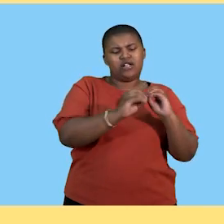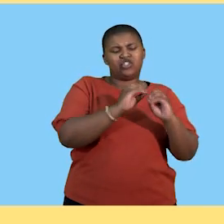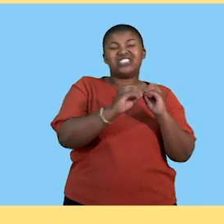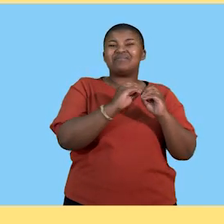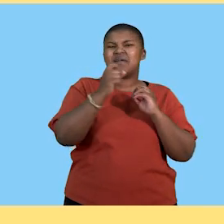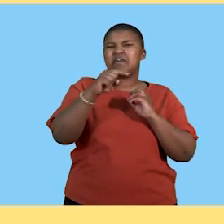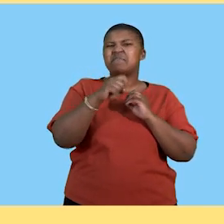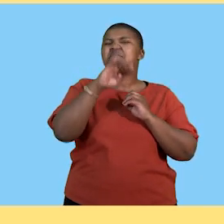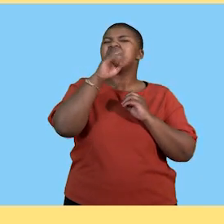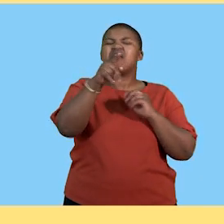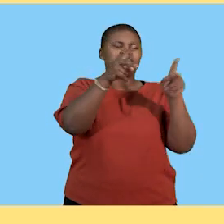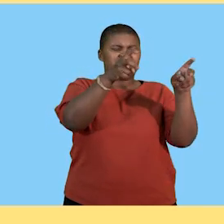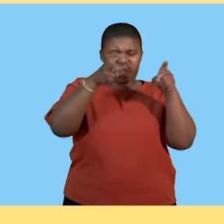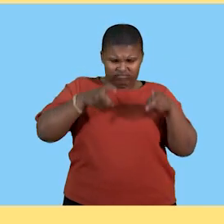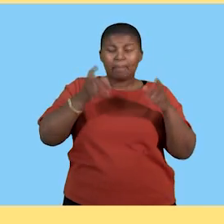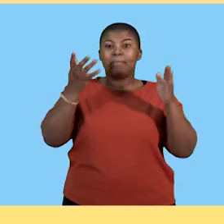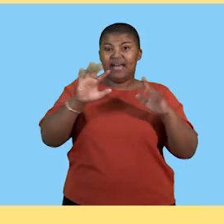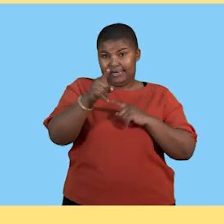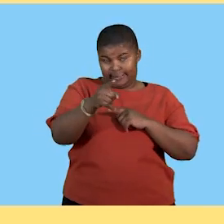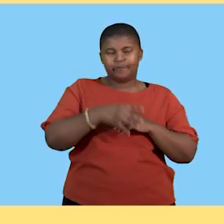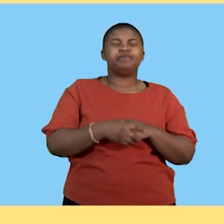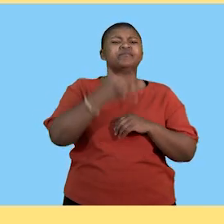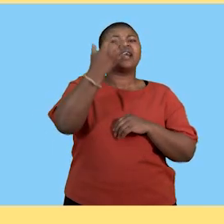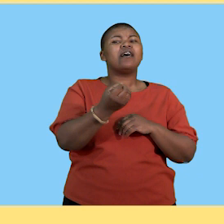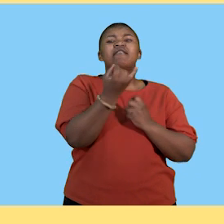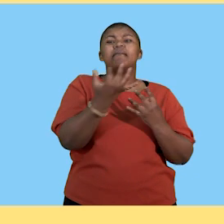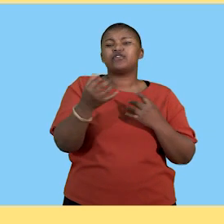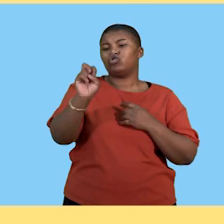trial balance. This is only an extract. And then we have